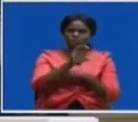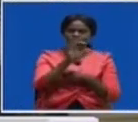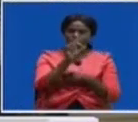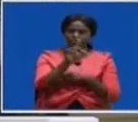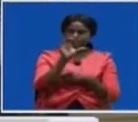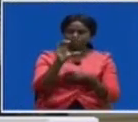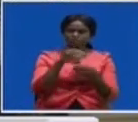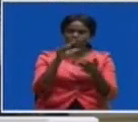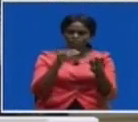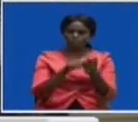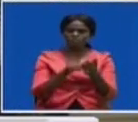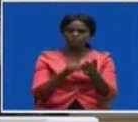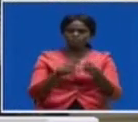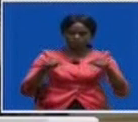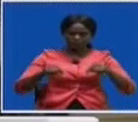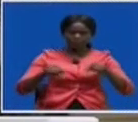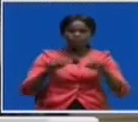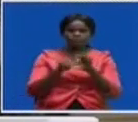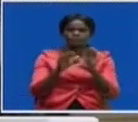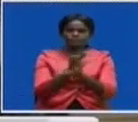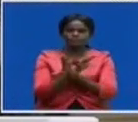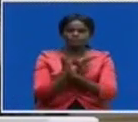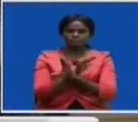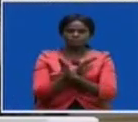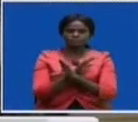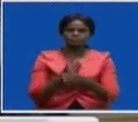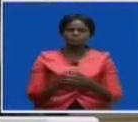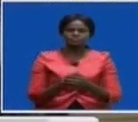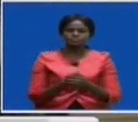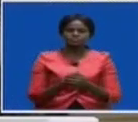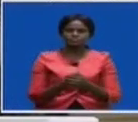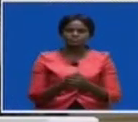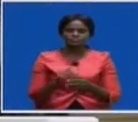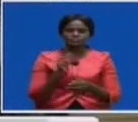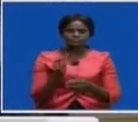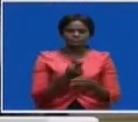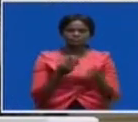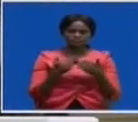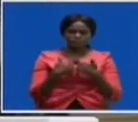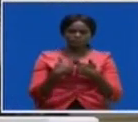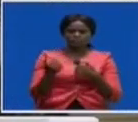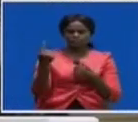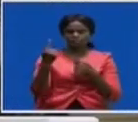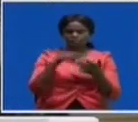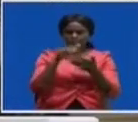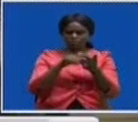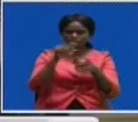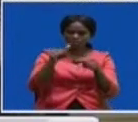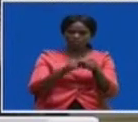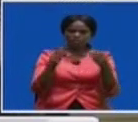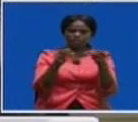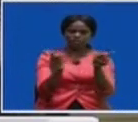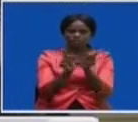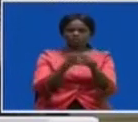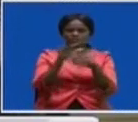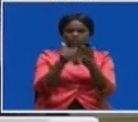going to serve the whole SADC region, because we have one center for each region, and all these